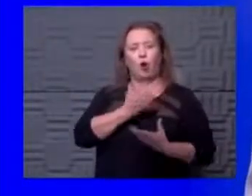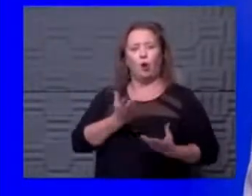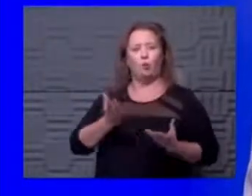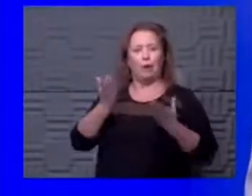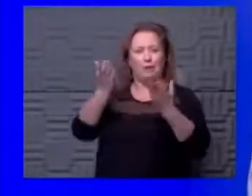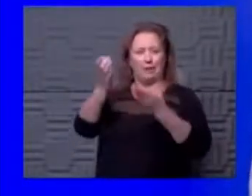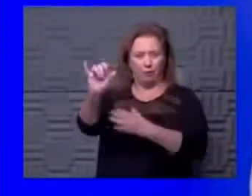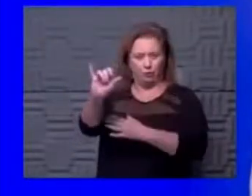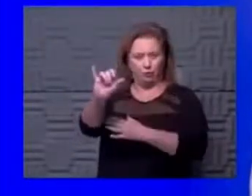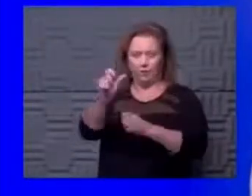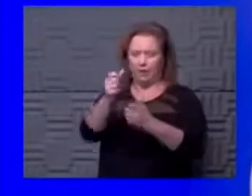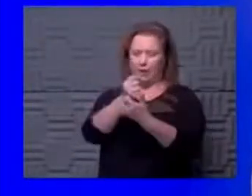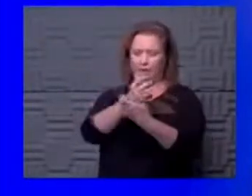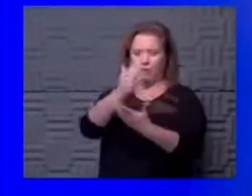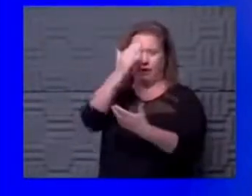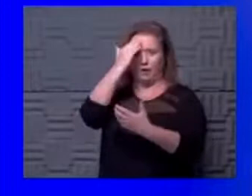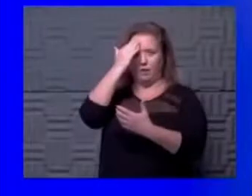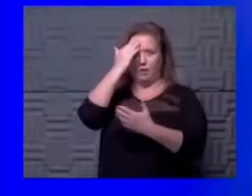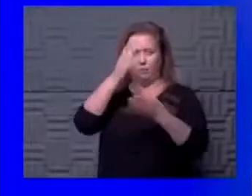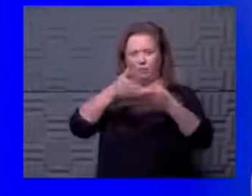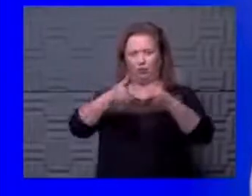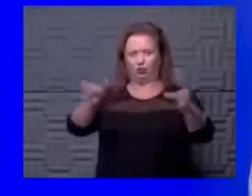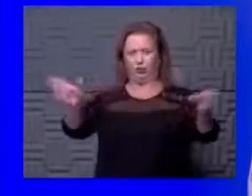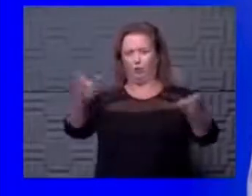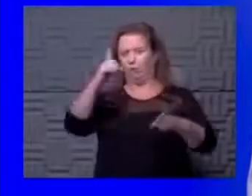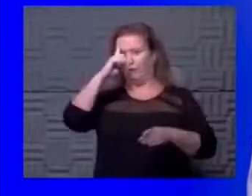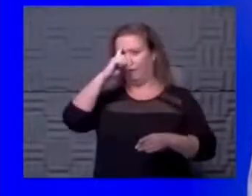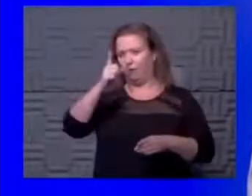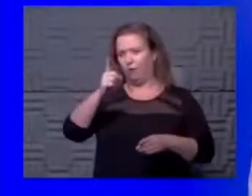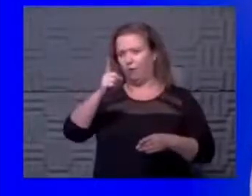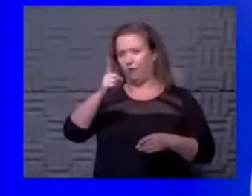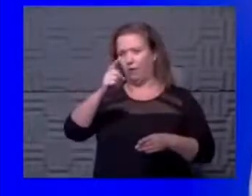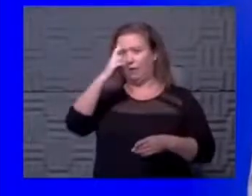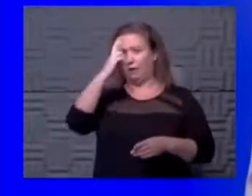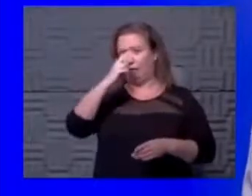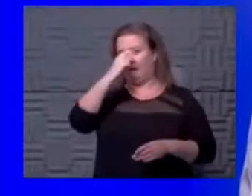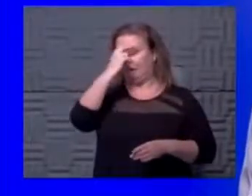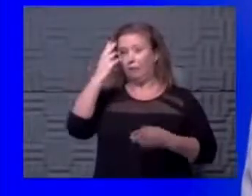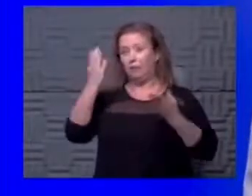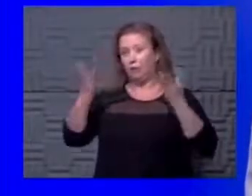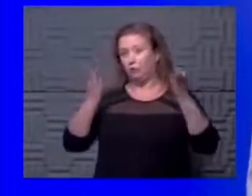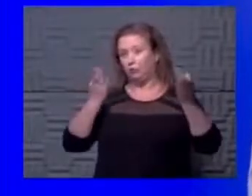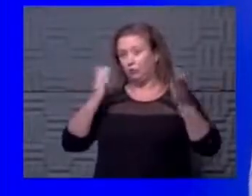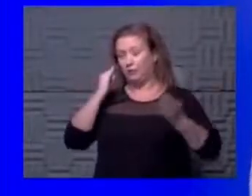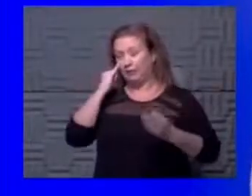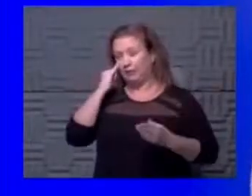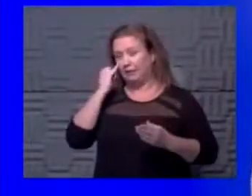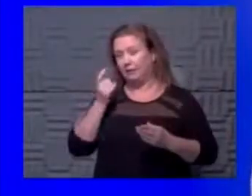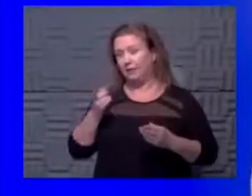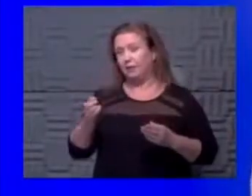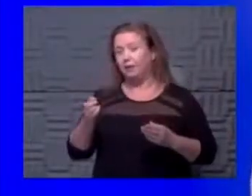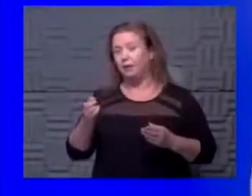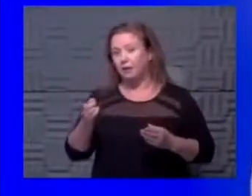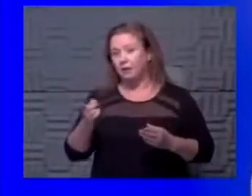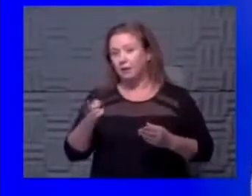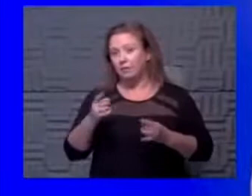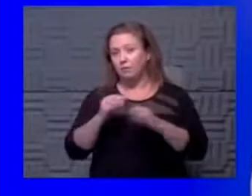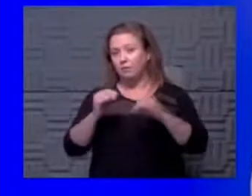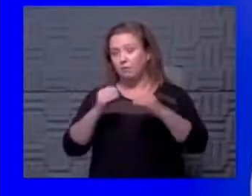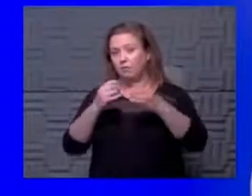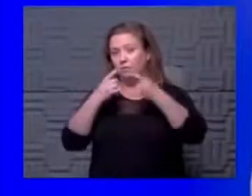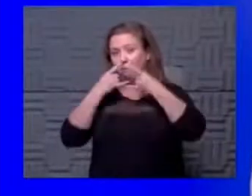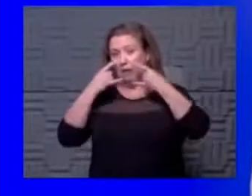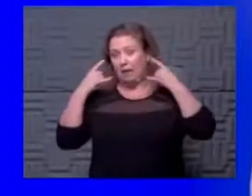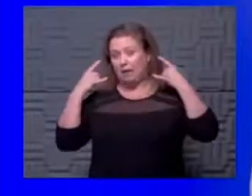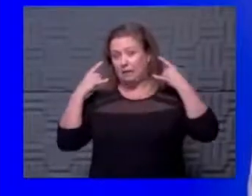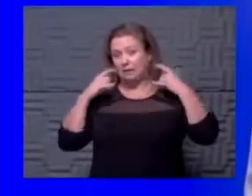recommendations as well. So everything I know about generally for the Catholic services, if there is not a mask being